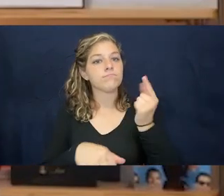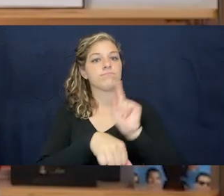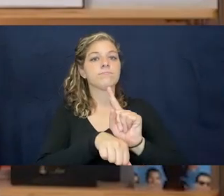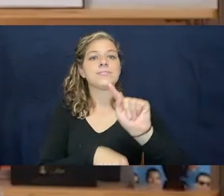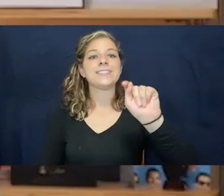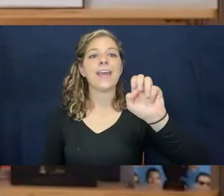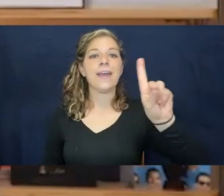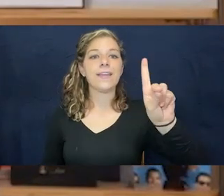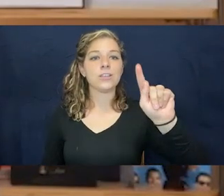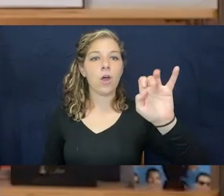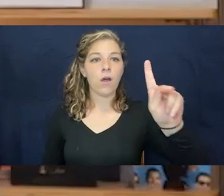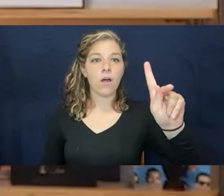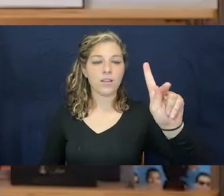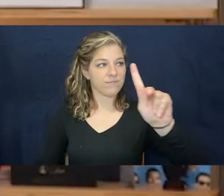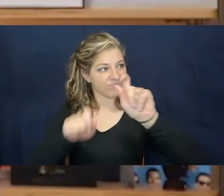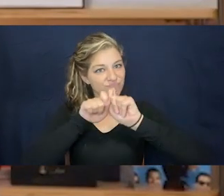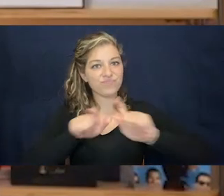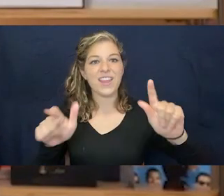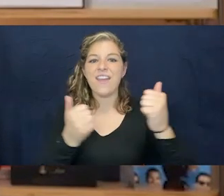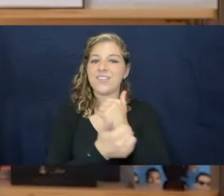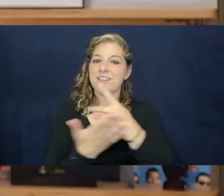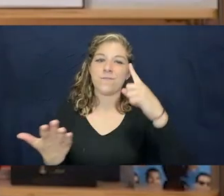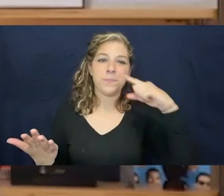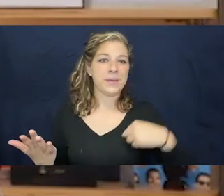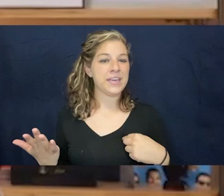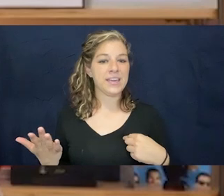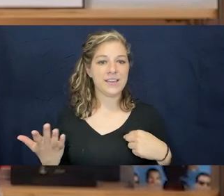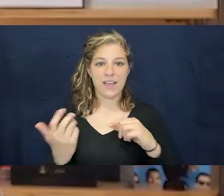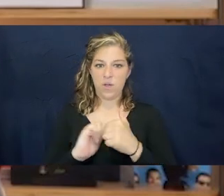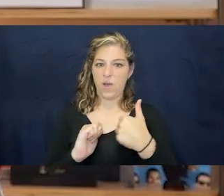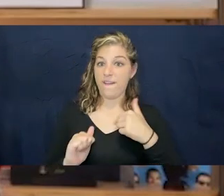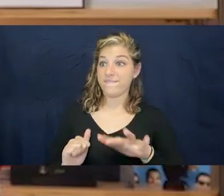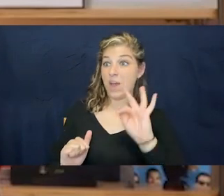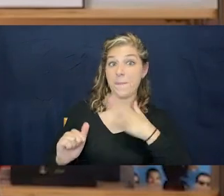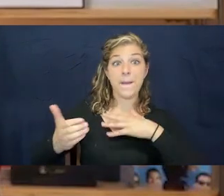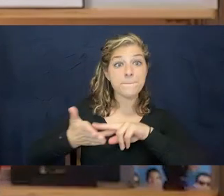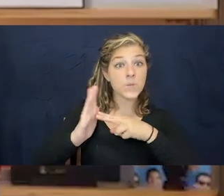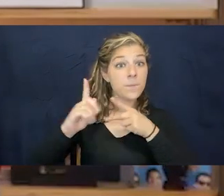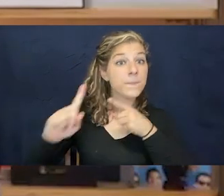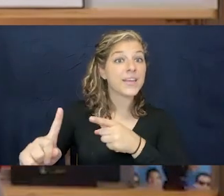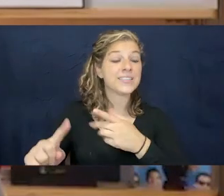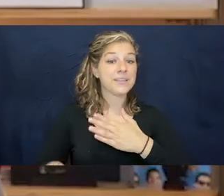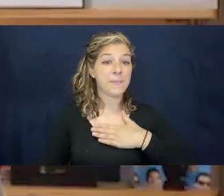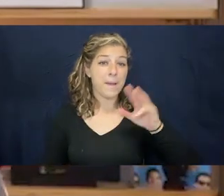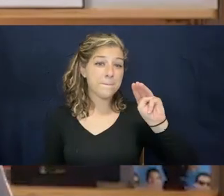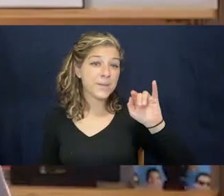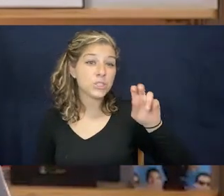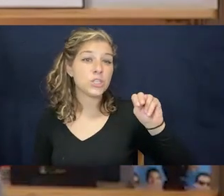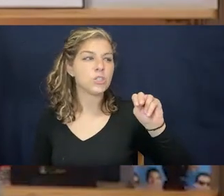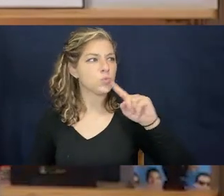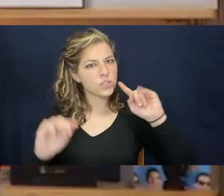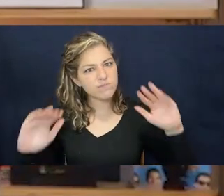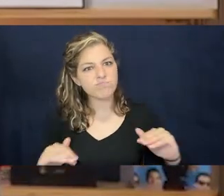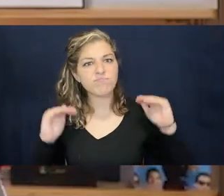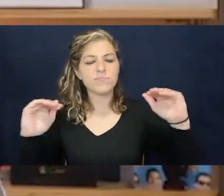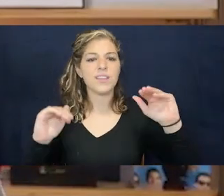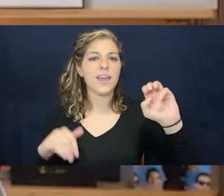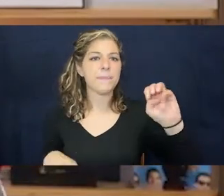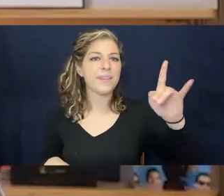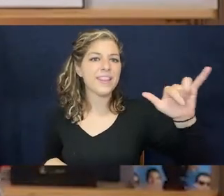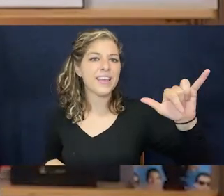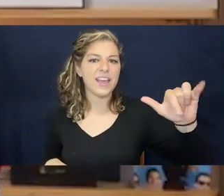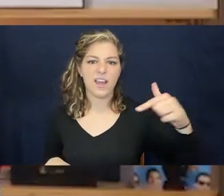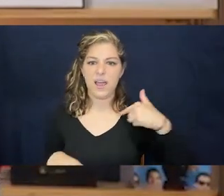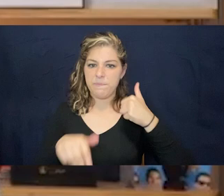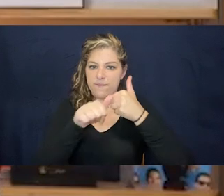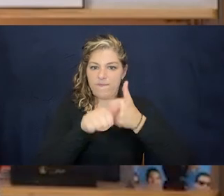the world. And at 15, I gave a TED Talk, which launched everything for me. That was how I found my purpose and